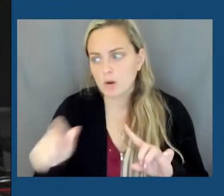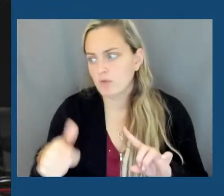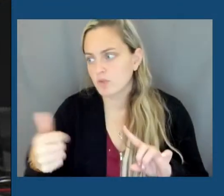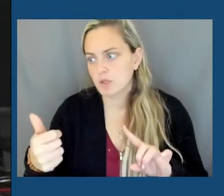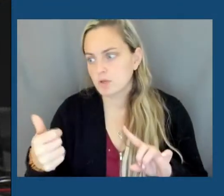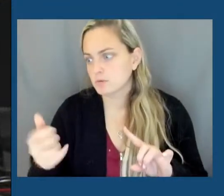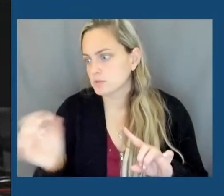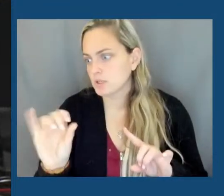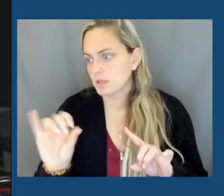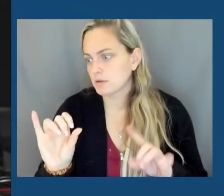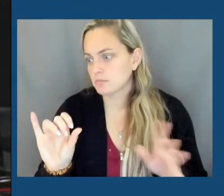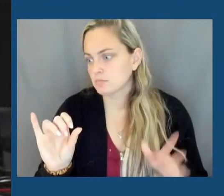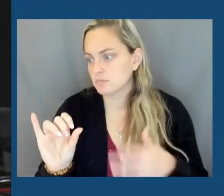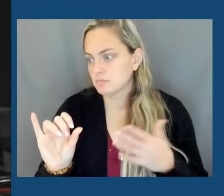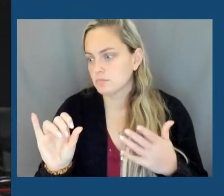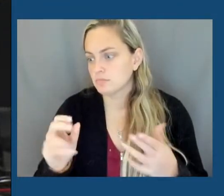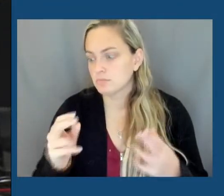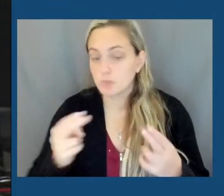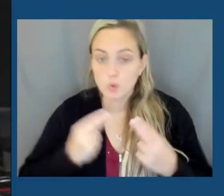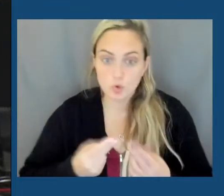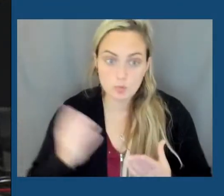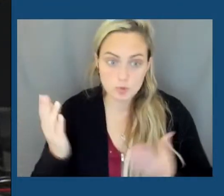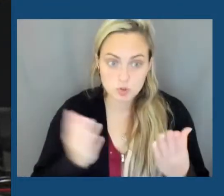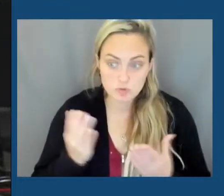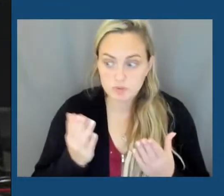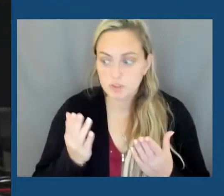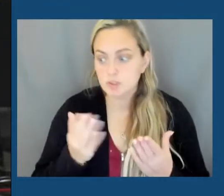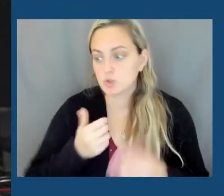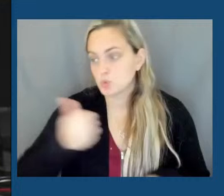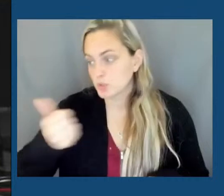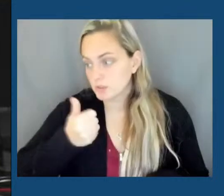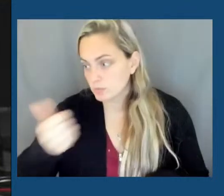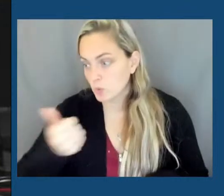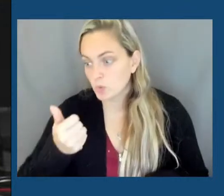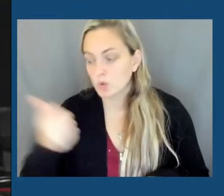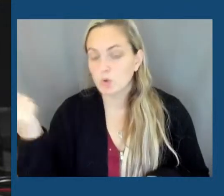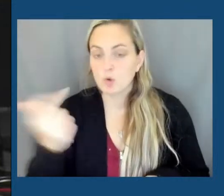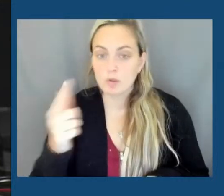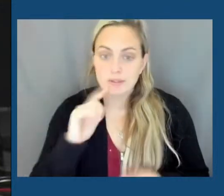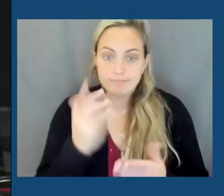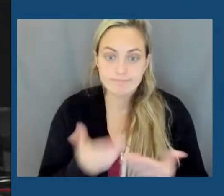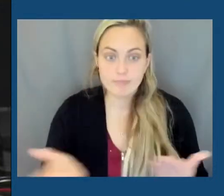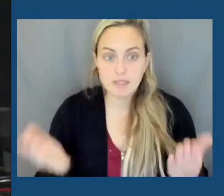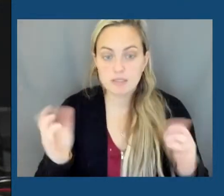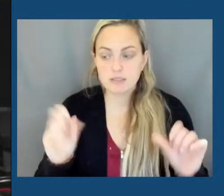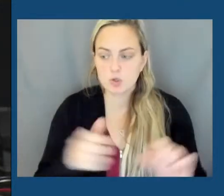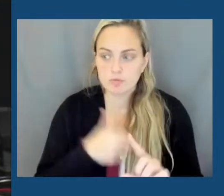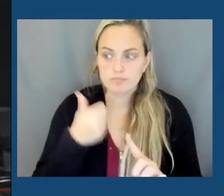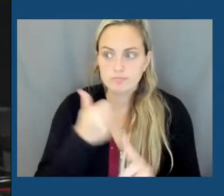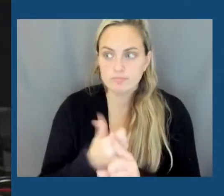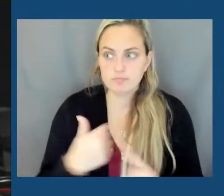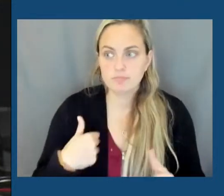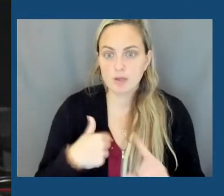from, human services to transport and all of these things that could impact our large groups of